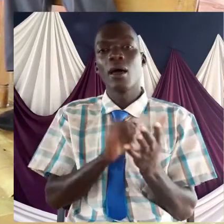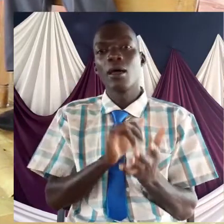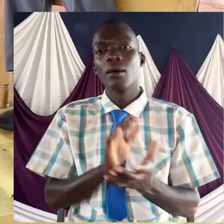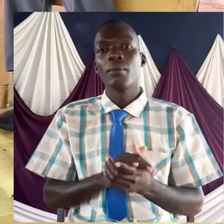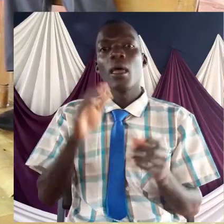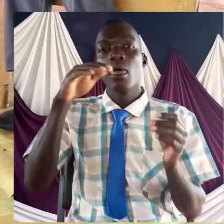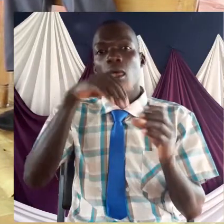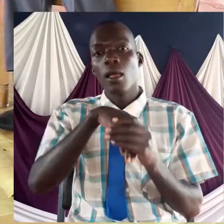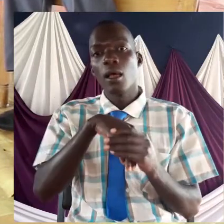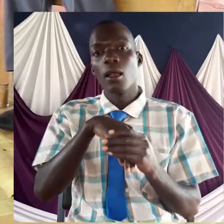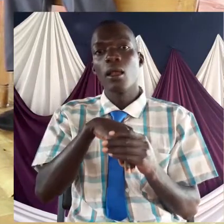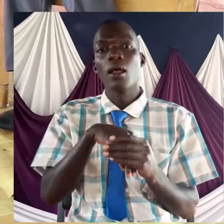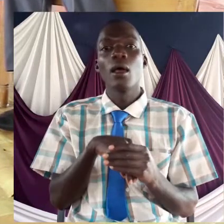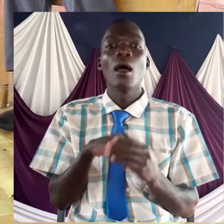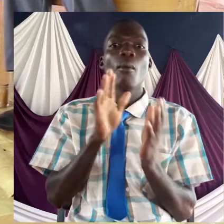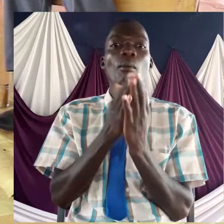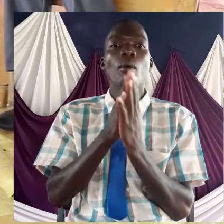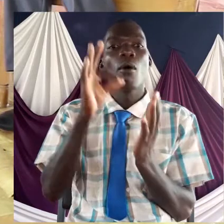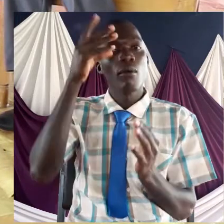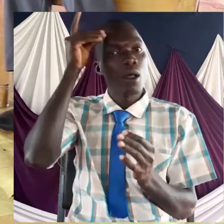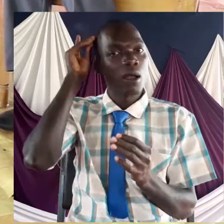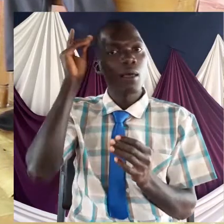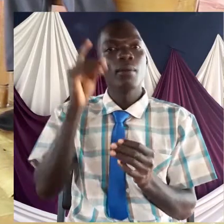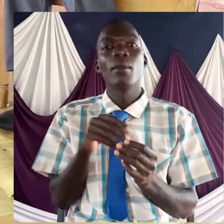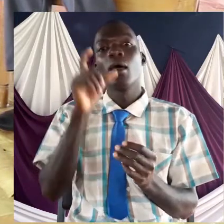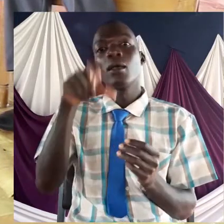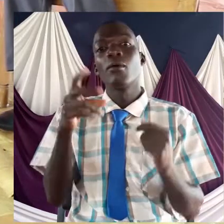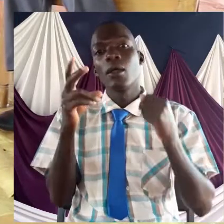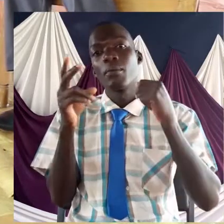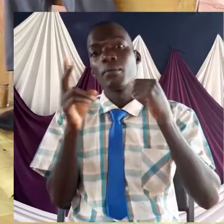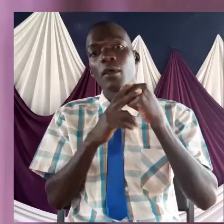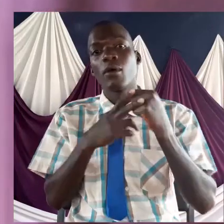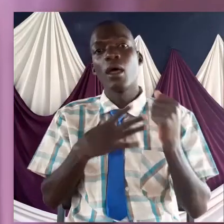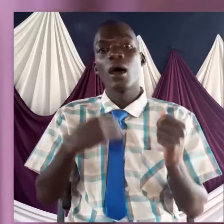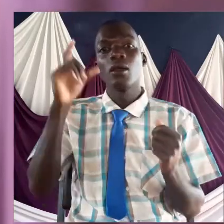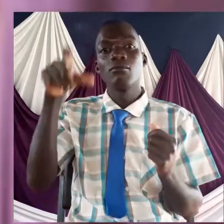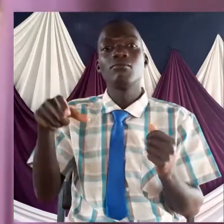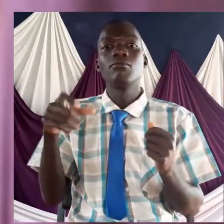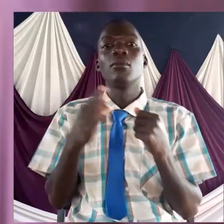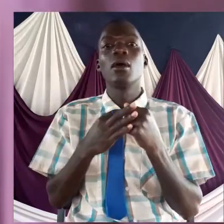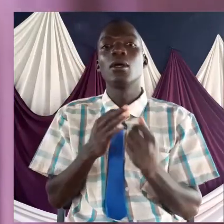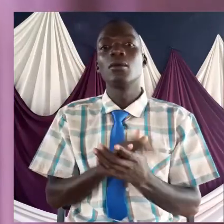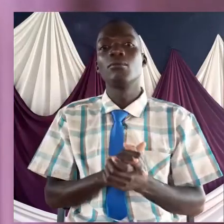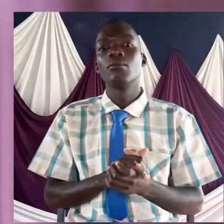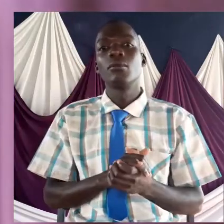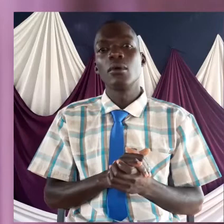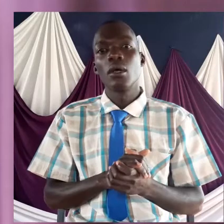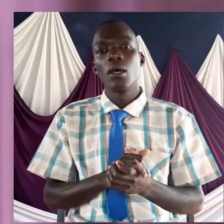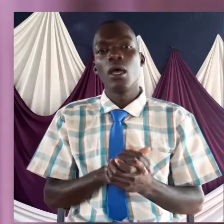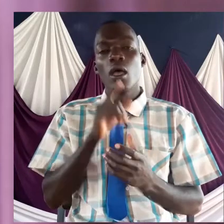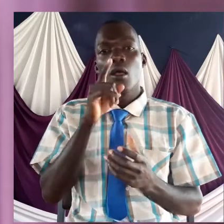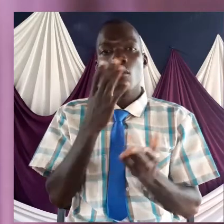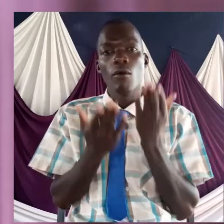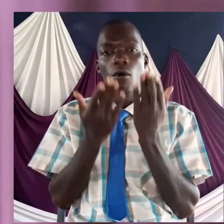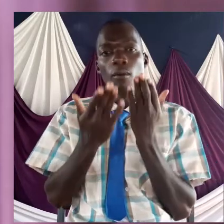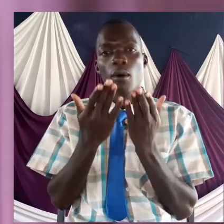in the book of Daniel, that is chapter 7 and chapter 8, yes, there are activities of this little horn. Mm-hmm. If we compare